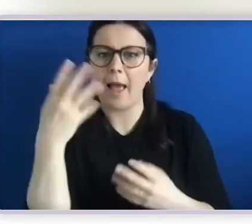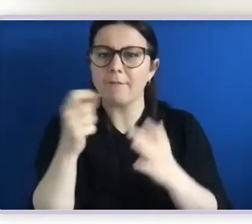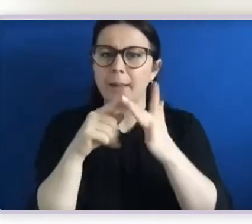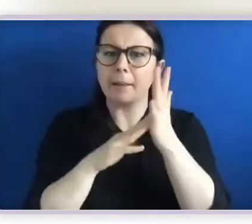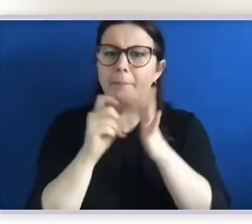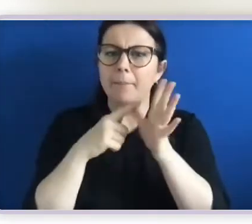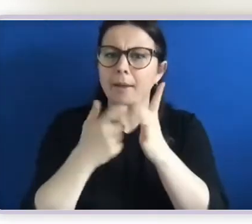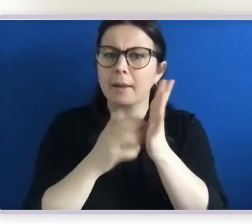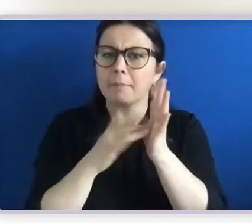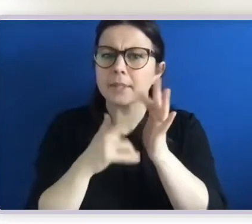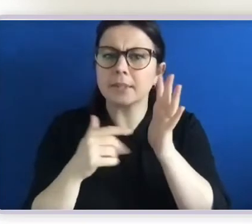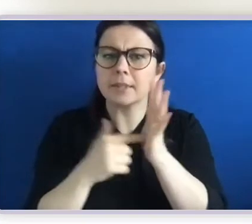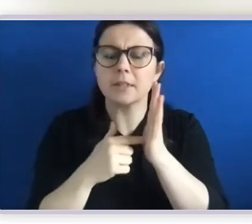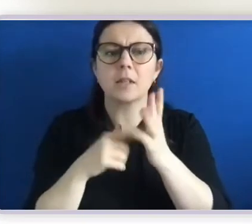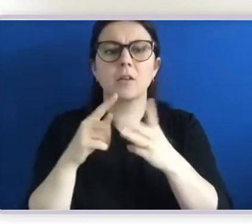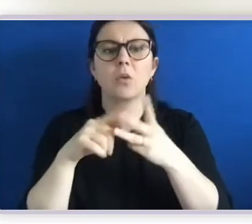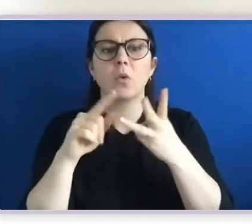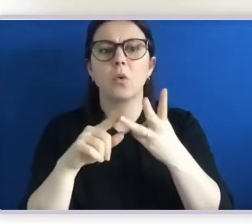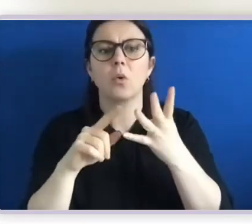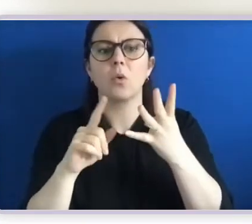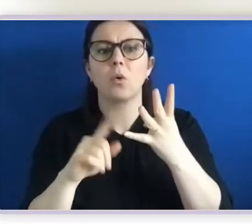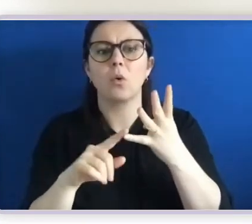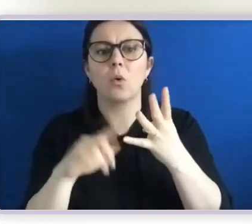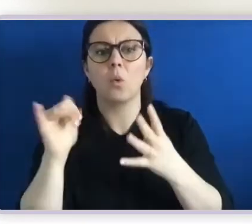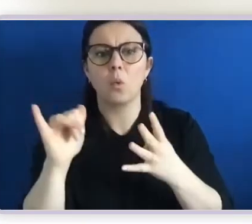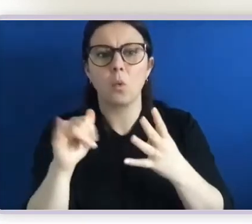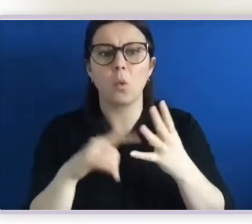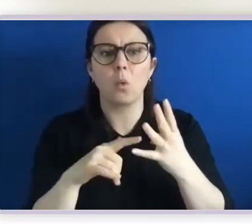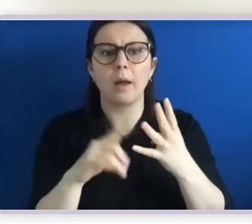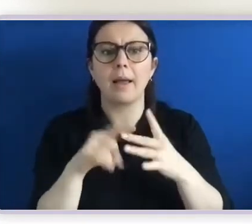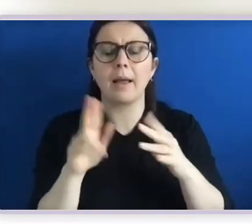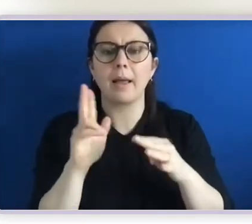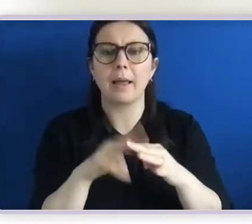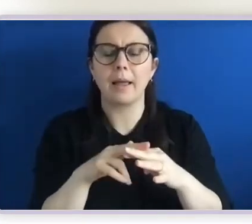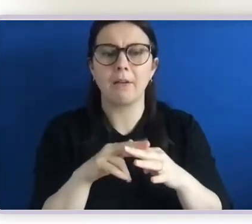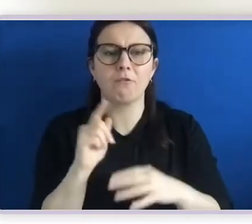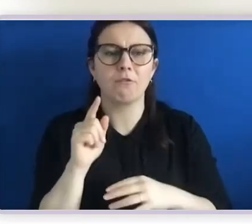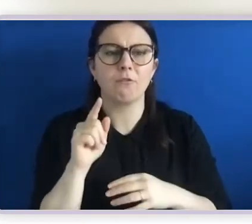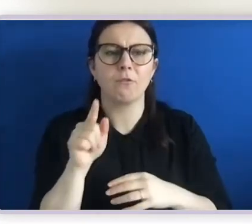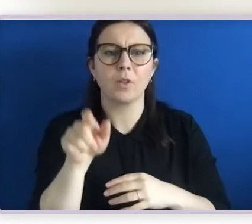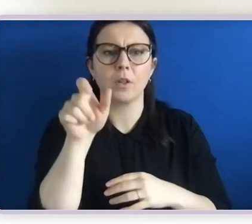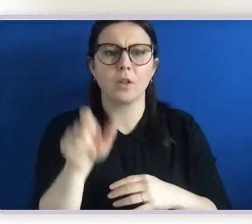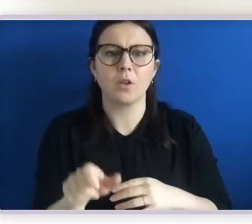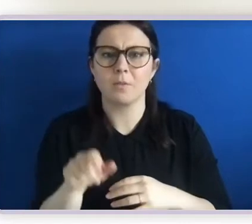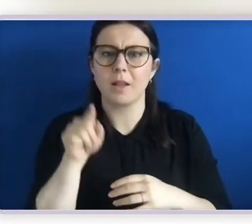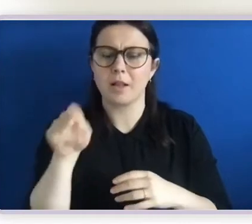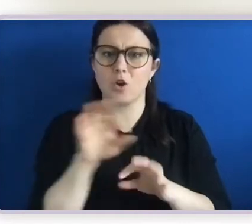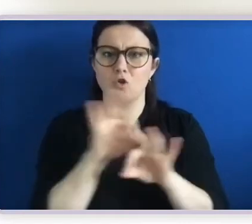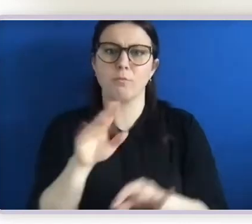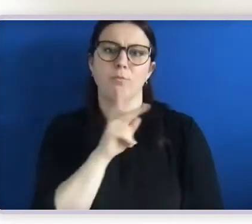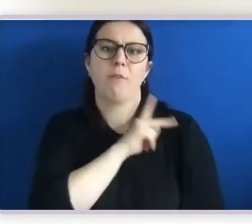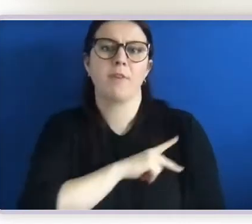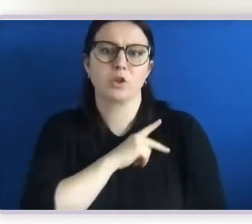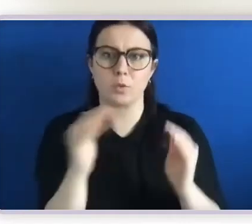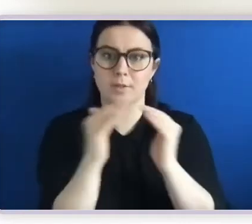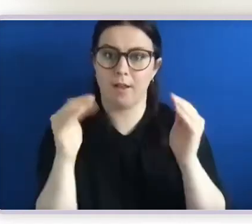or if someone is operating outside the realm of accepted professional standards. Those